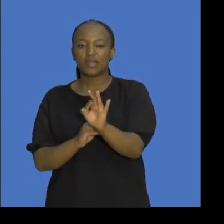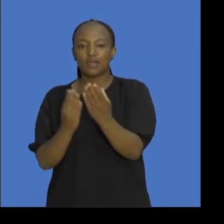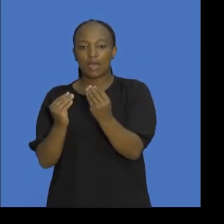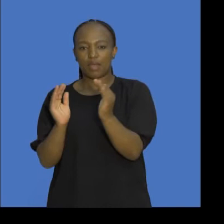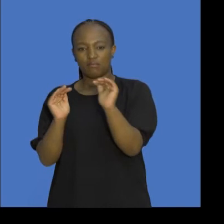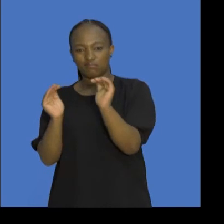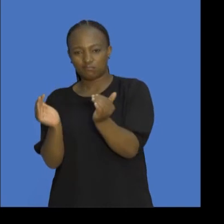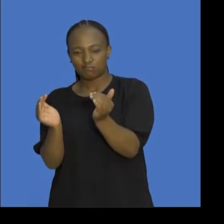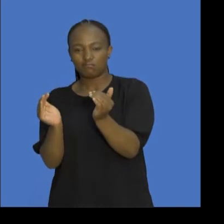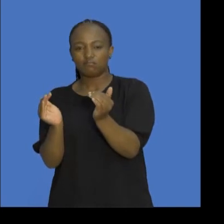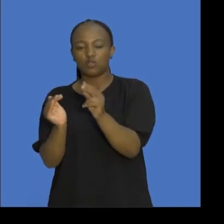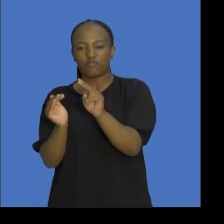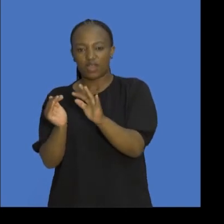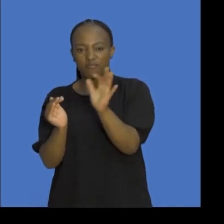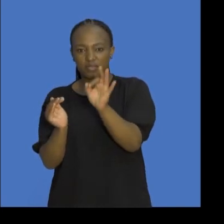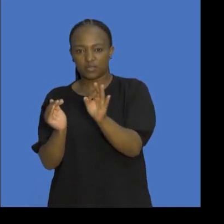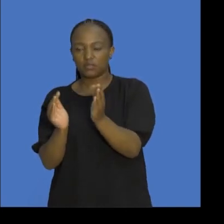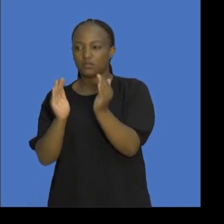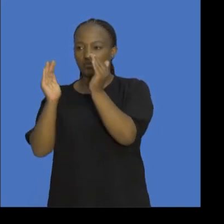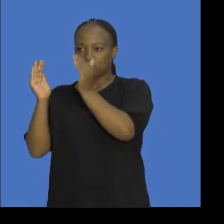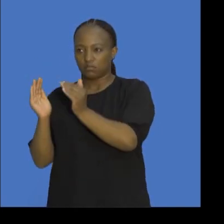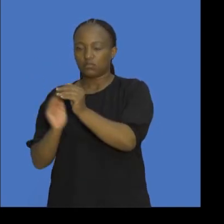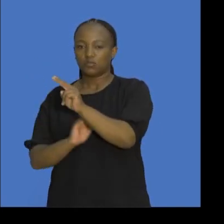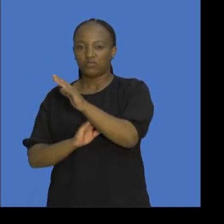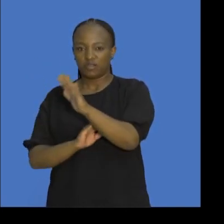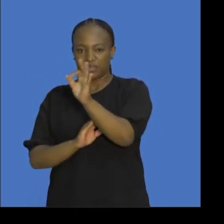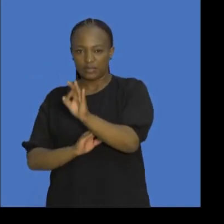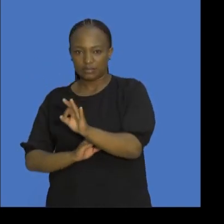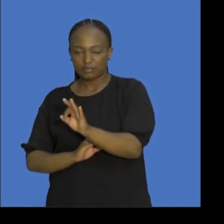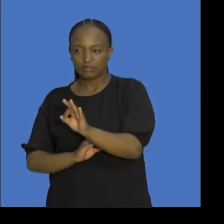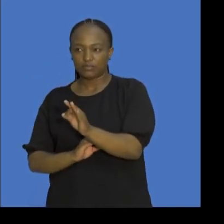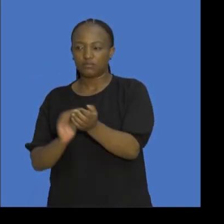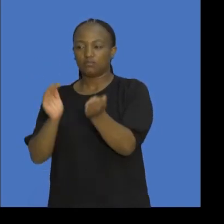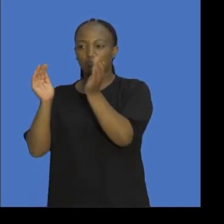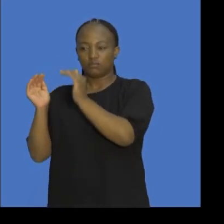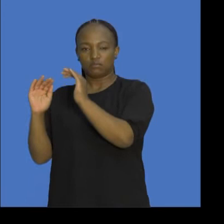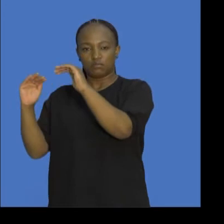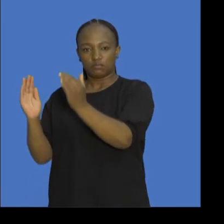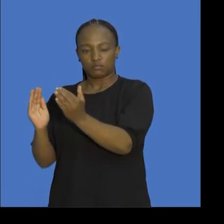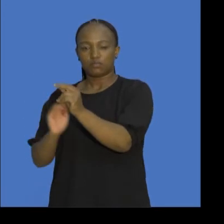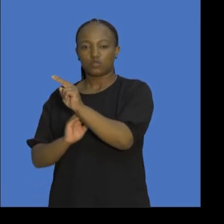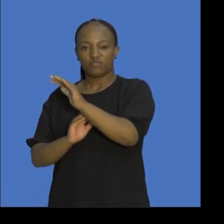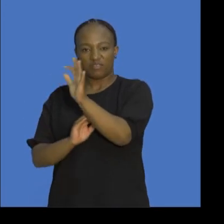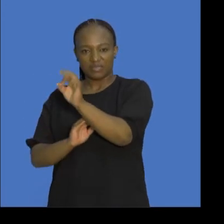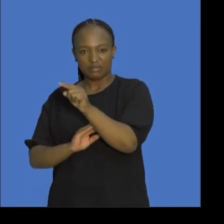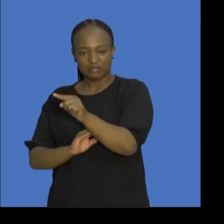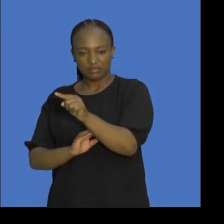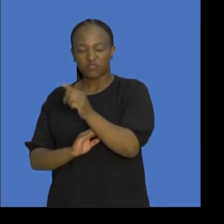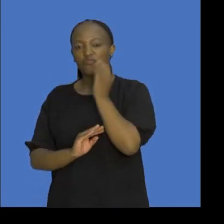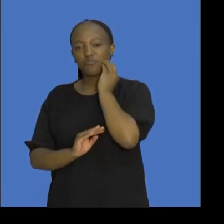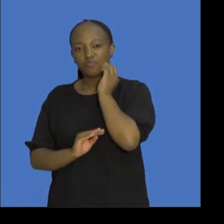you have 25% of the data. And from there to there, it's 25. Then